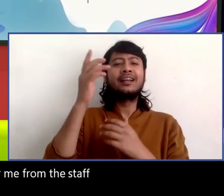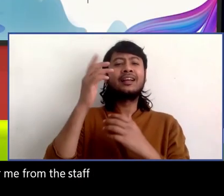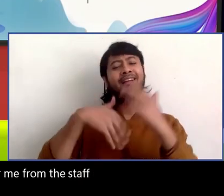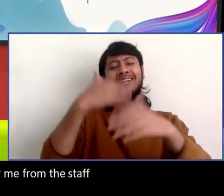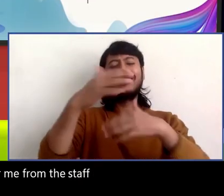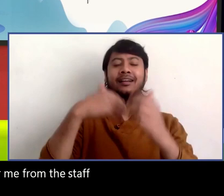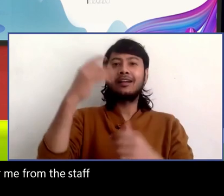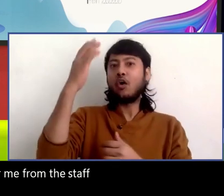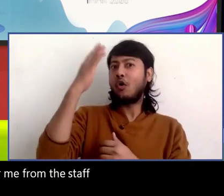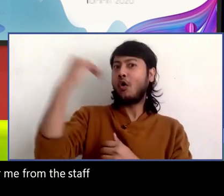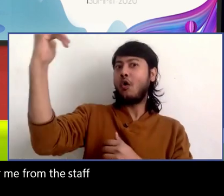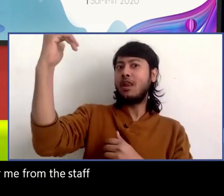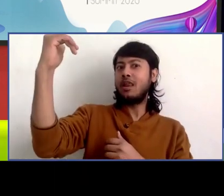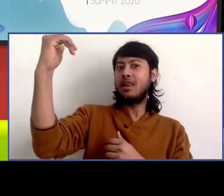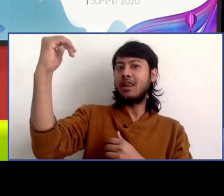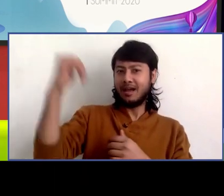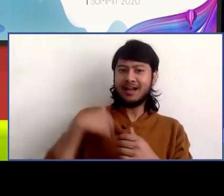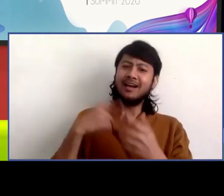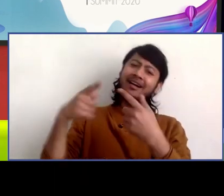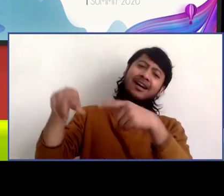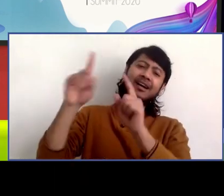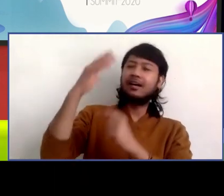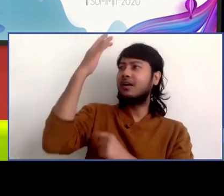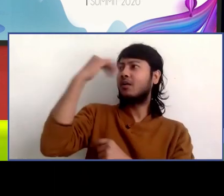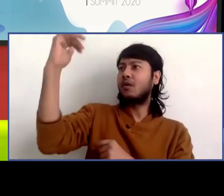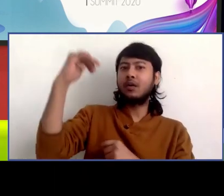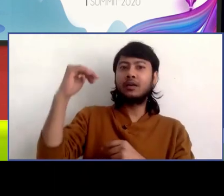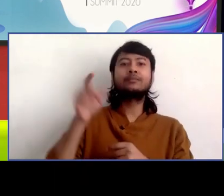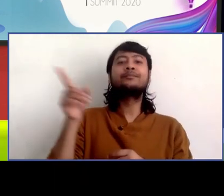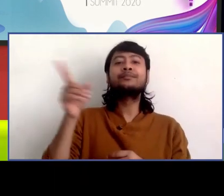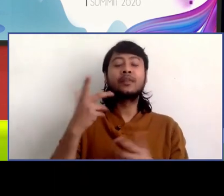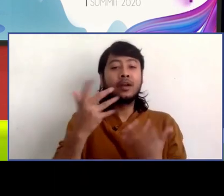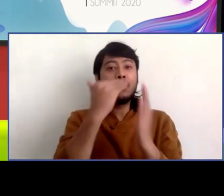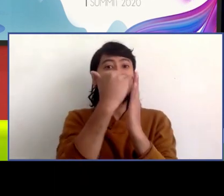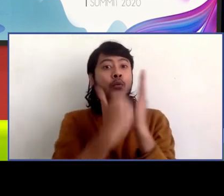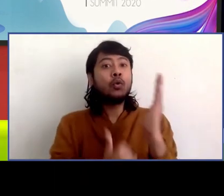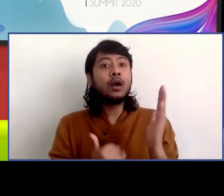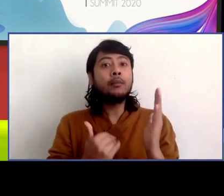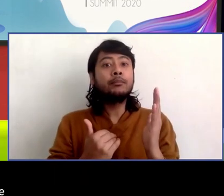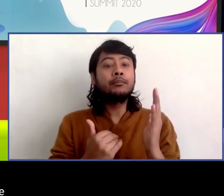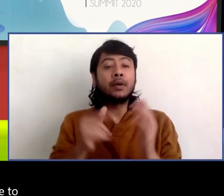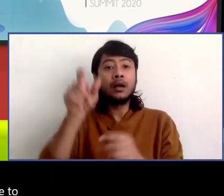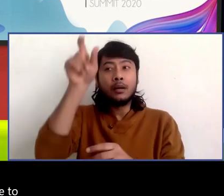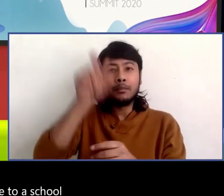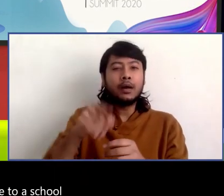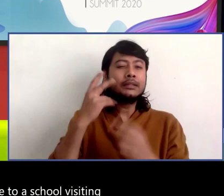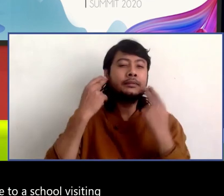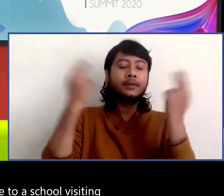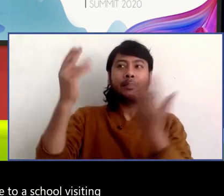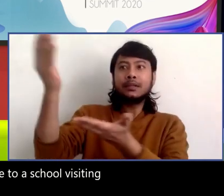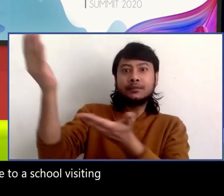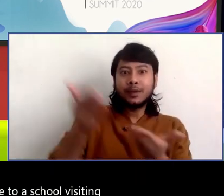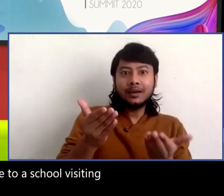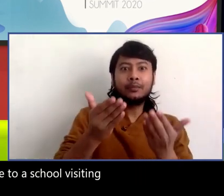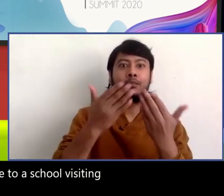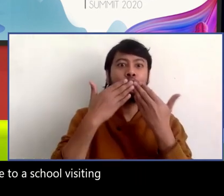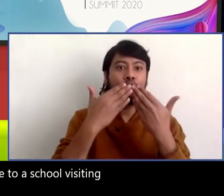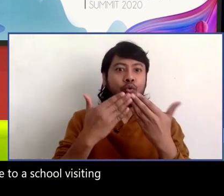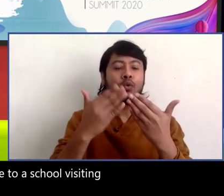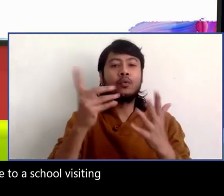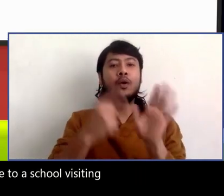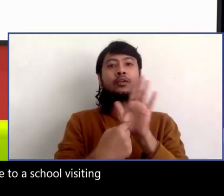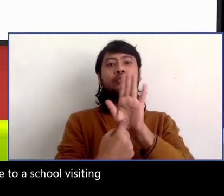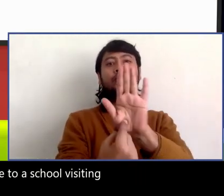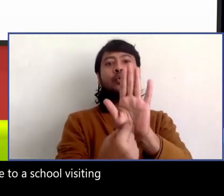tomorrow there is a group singing activity for a guest who's going to come to a school visiting and you're going to be a part of it." But I said, "Ma'am, I